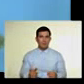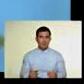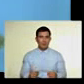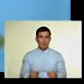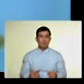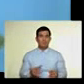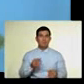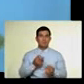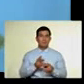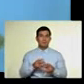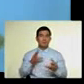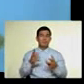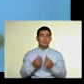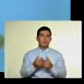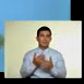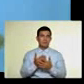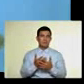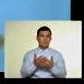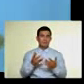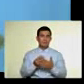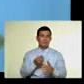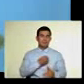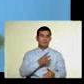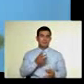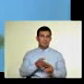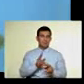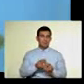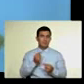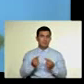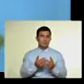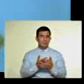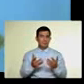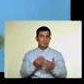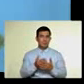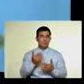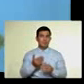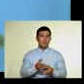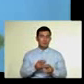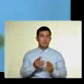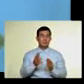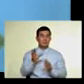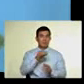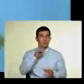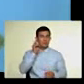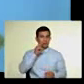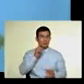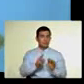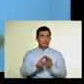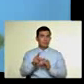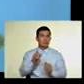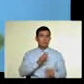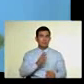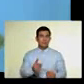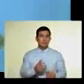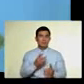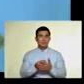Deyarli barcha tog' jinslari mineral boyliklar deb nomlanadi. Siz buni boshlang'ich sinflarda ham o'rgangansiz.